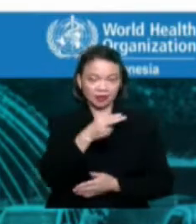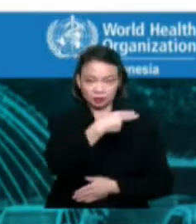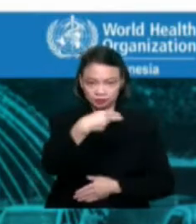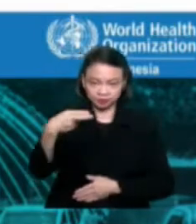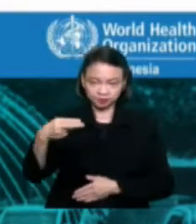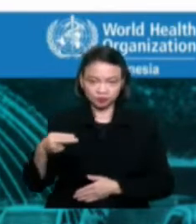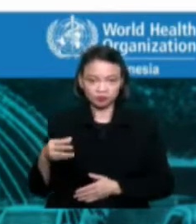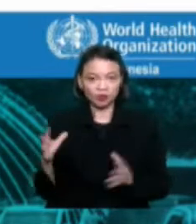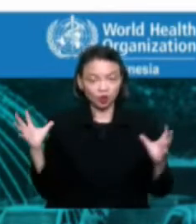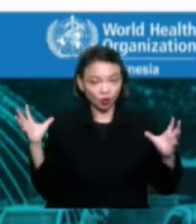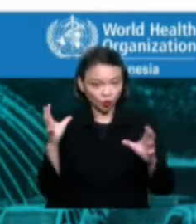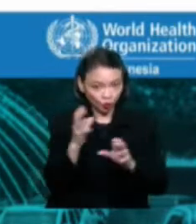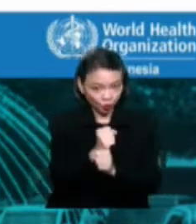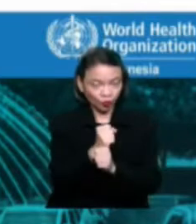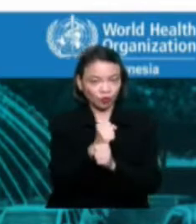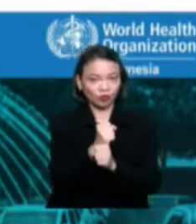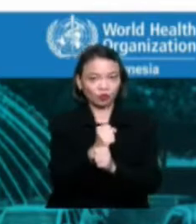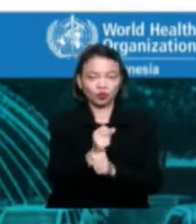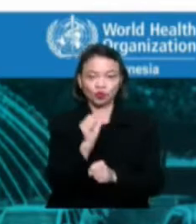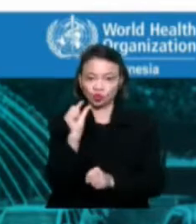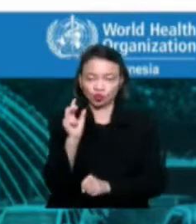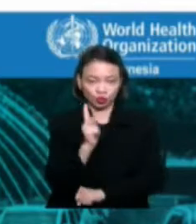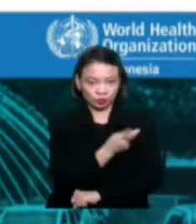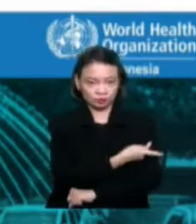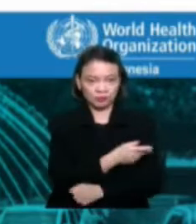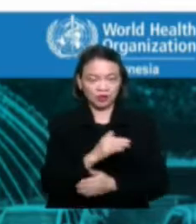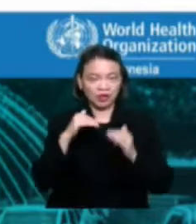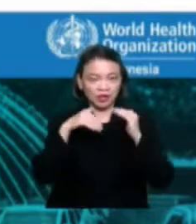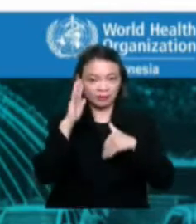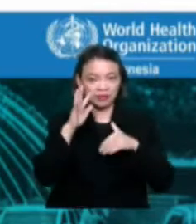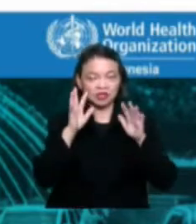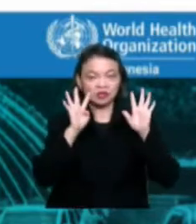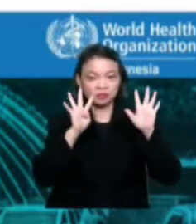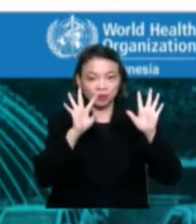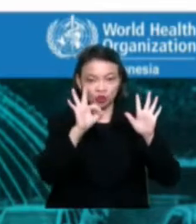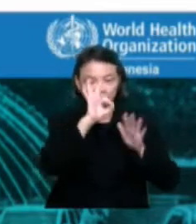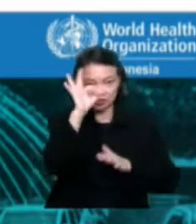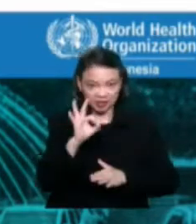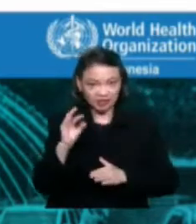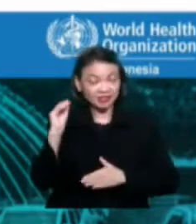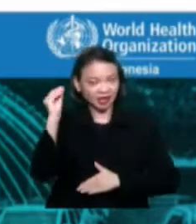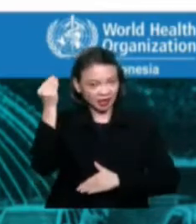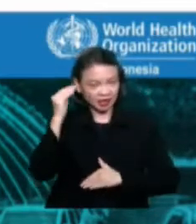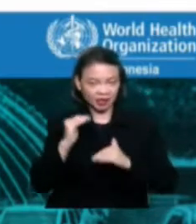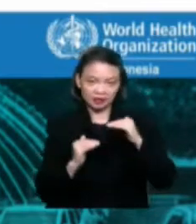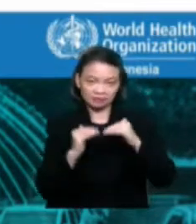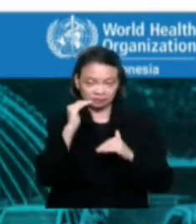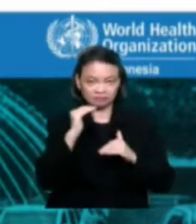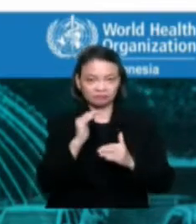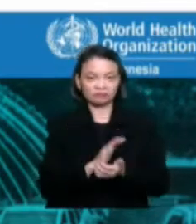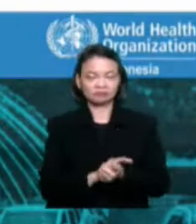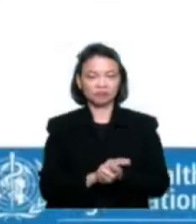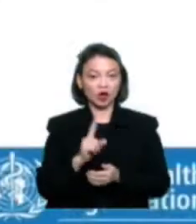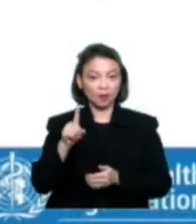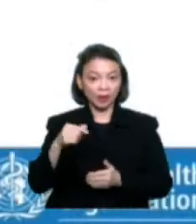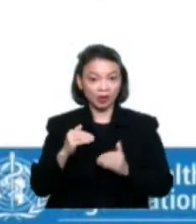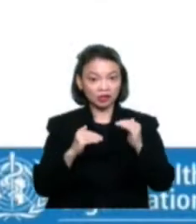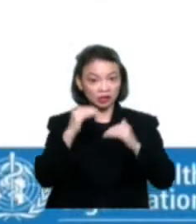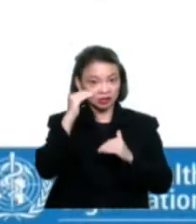than 90% in Jakarta, the highest in any province in Indonesia. And probably Jakarta is the only province that has